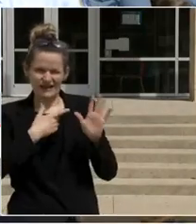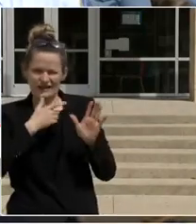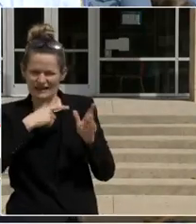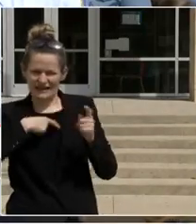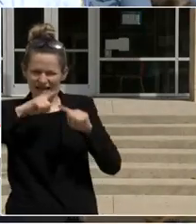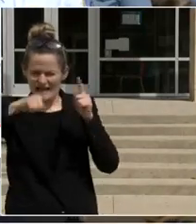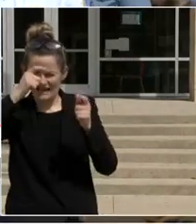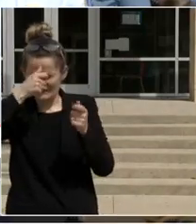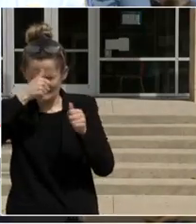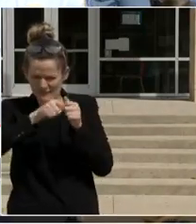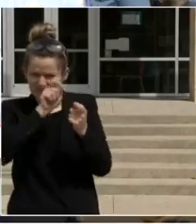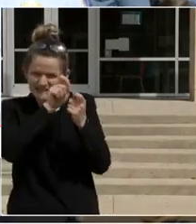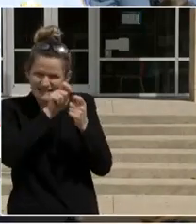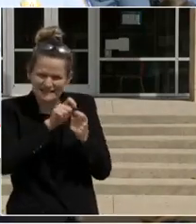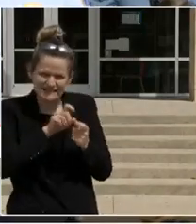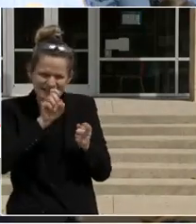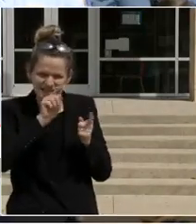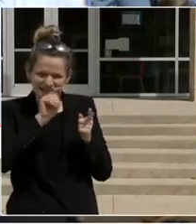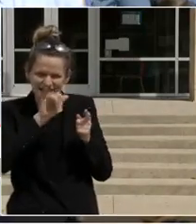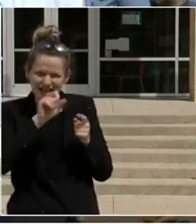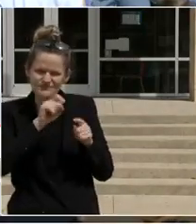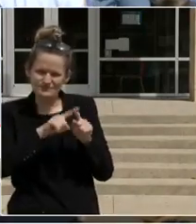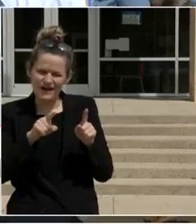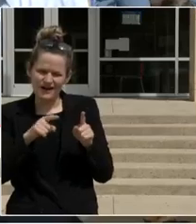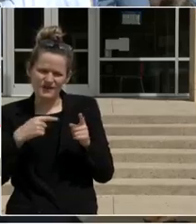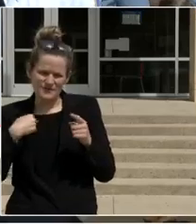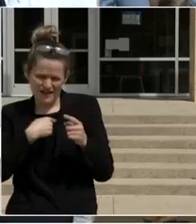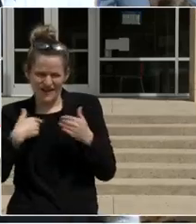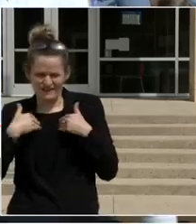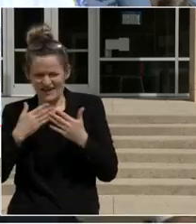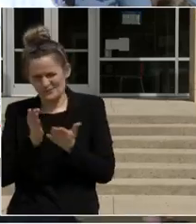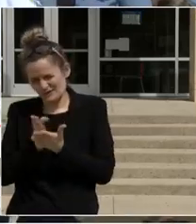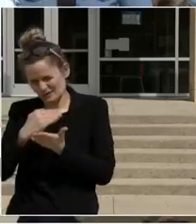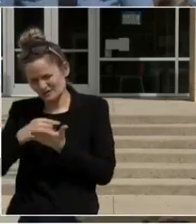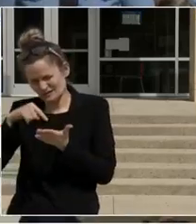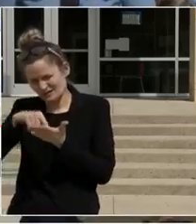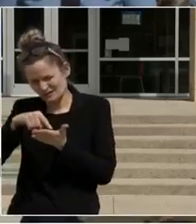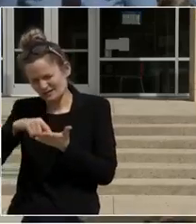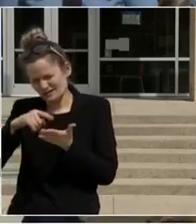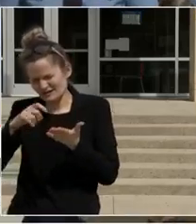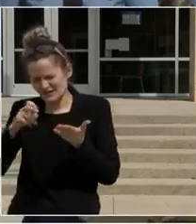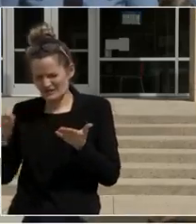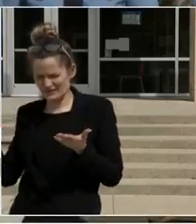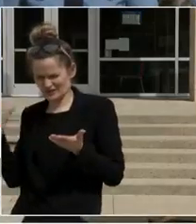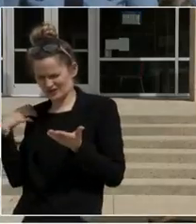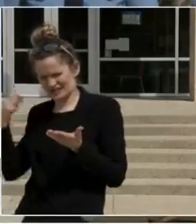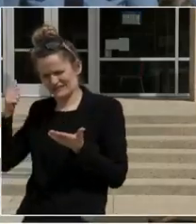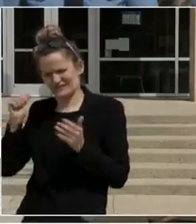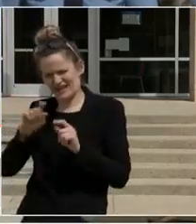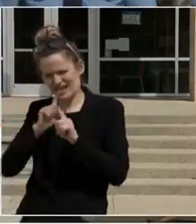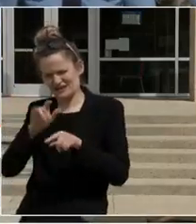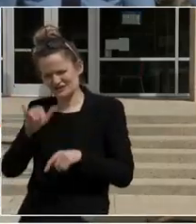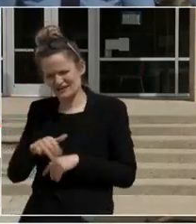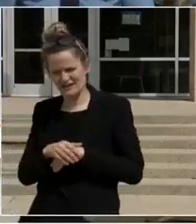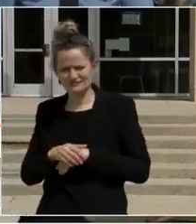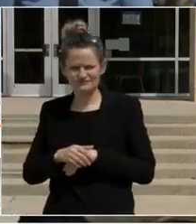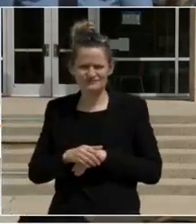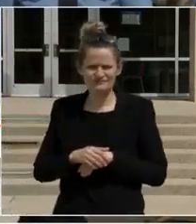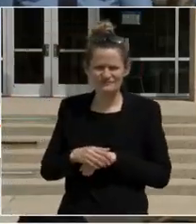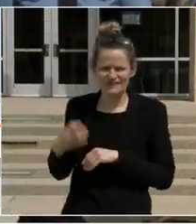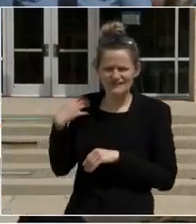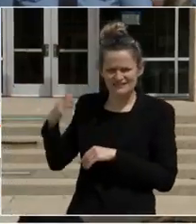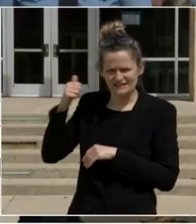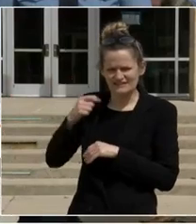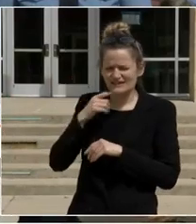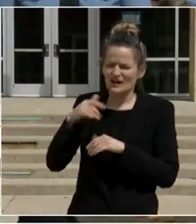last couple of budget cycles, and the chief can bring me up to speed on that. Yeah, we're still continuing to work in that space, Mark,